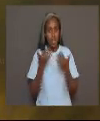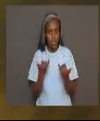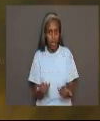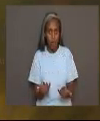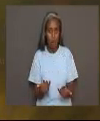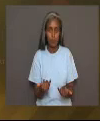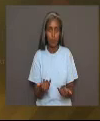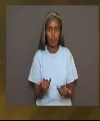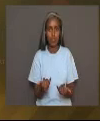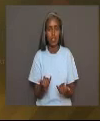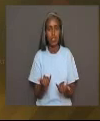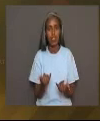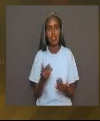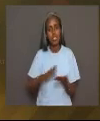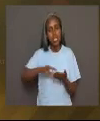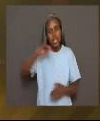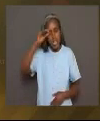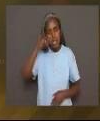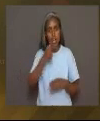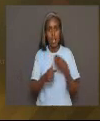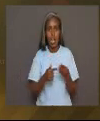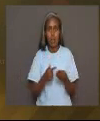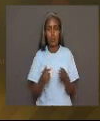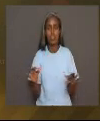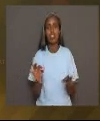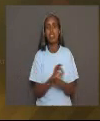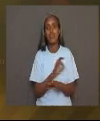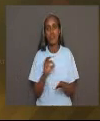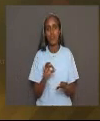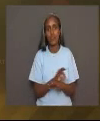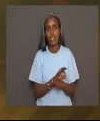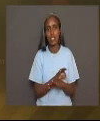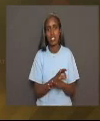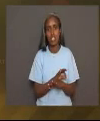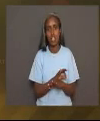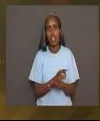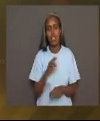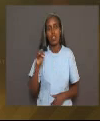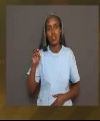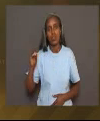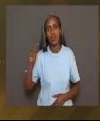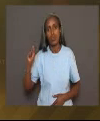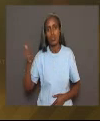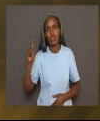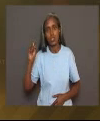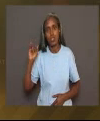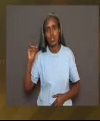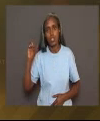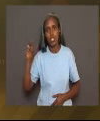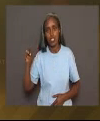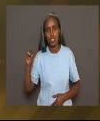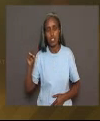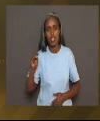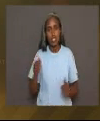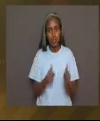Now, let us learn about the functional notation in order to